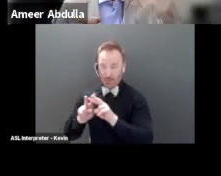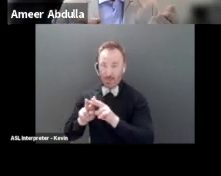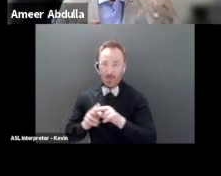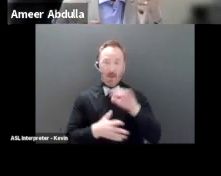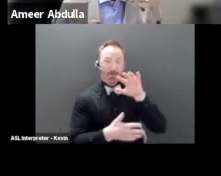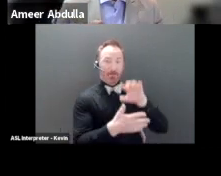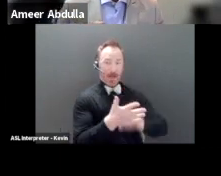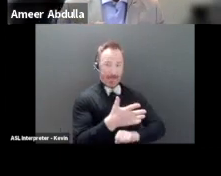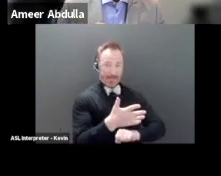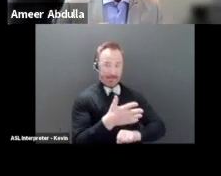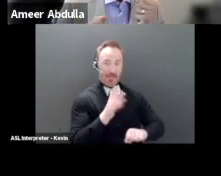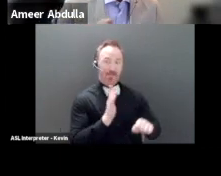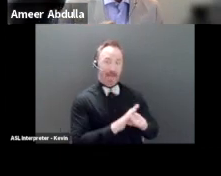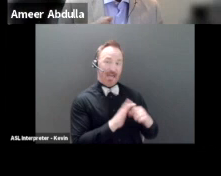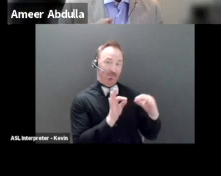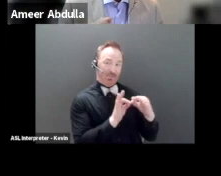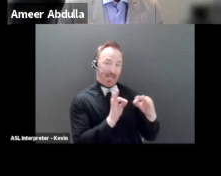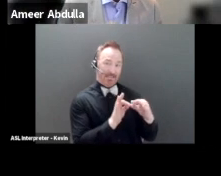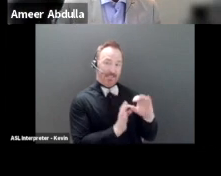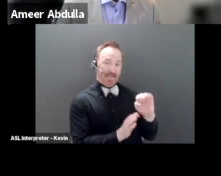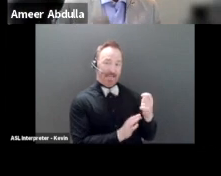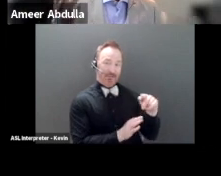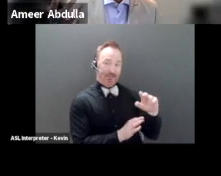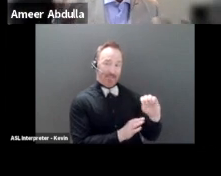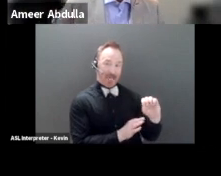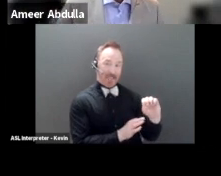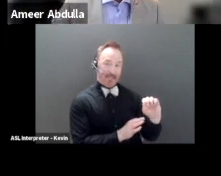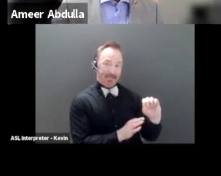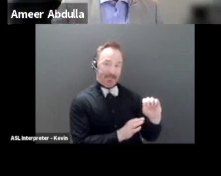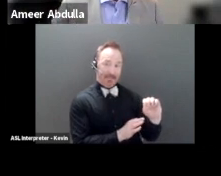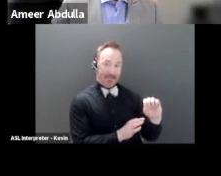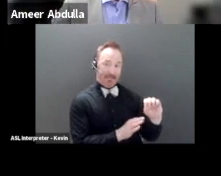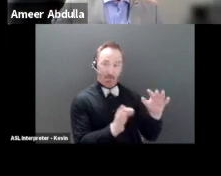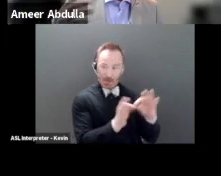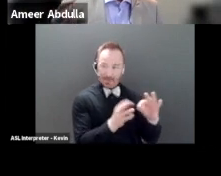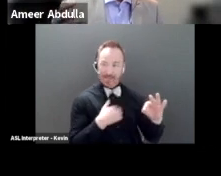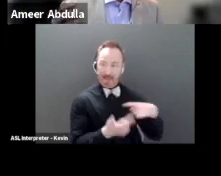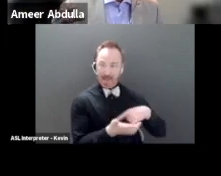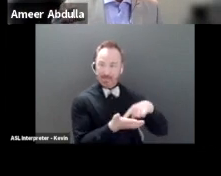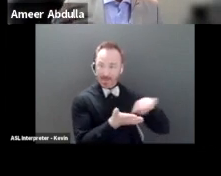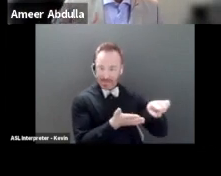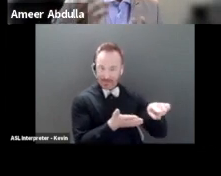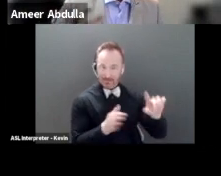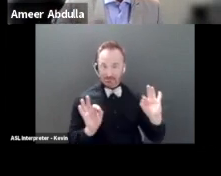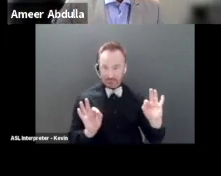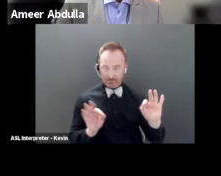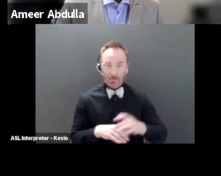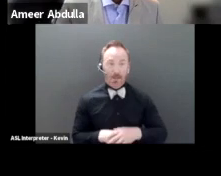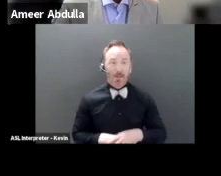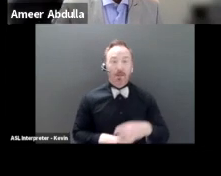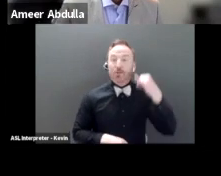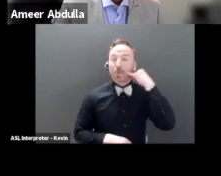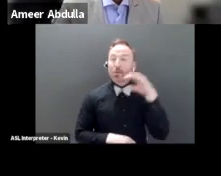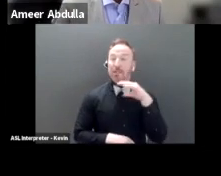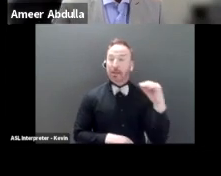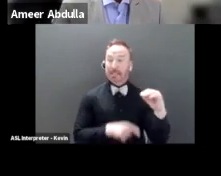minus the strike price or exercise price that I paid. Okay, that's good. If the issuing company is a